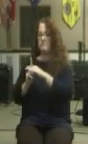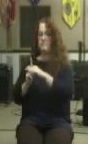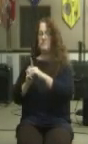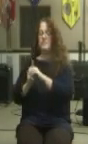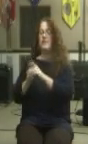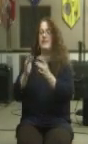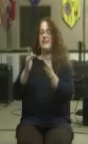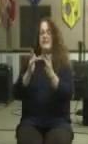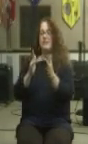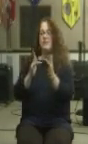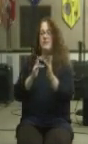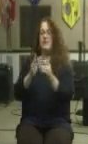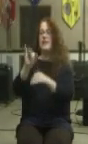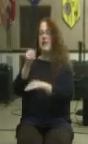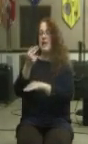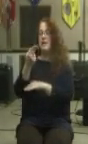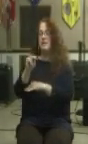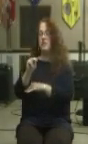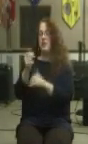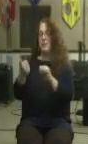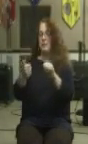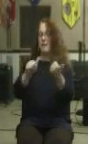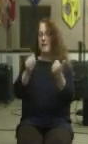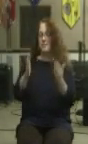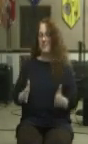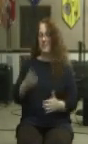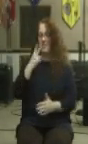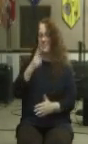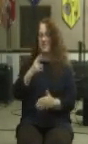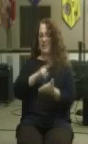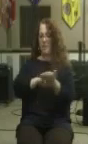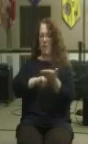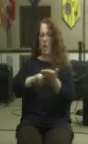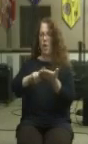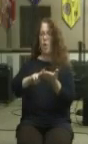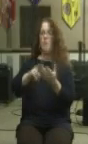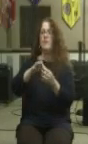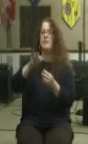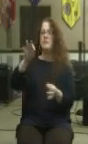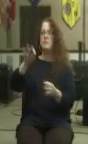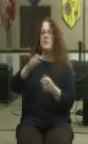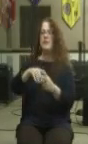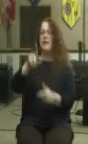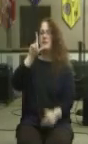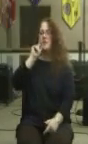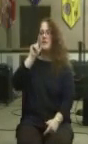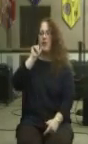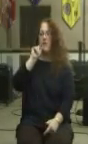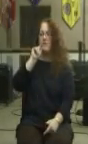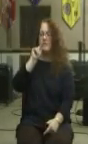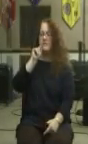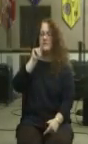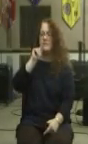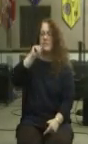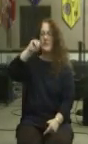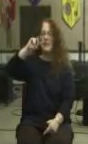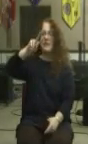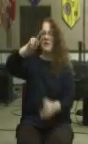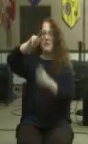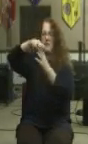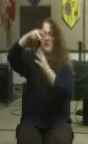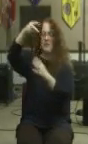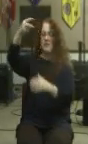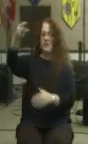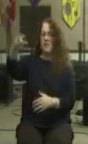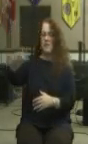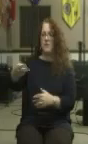again. And John the Baptizer gets to see the Holy Spirit as a dove